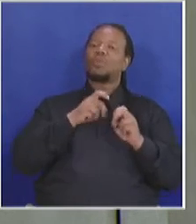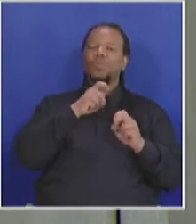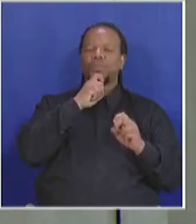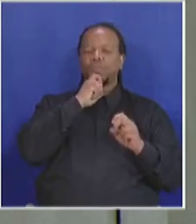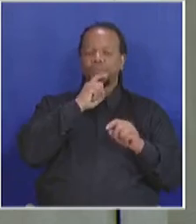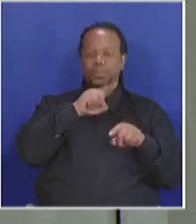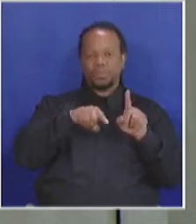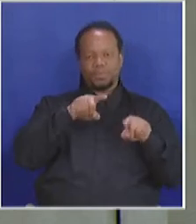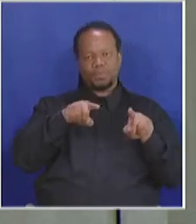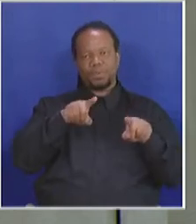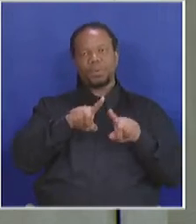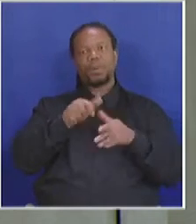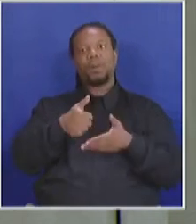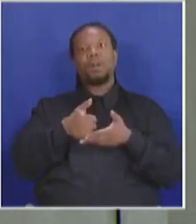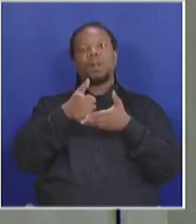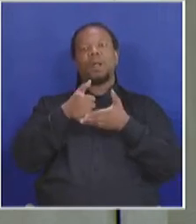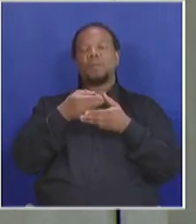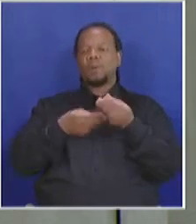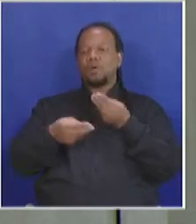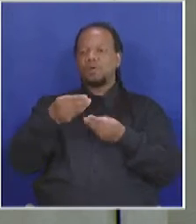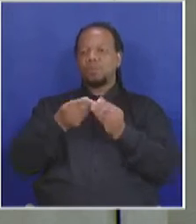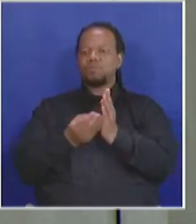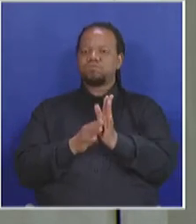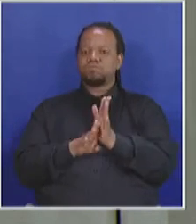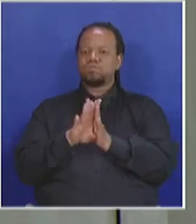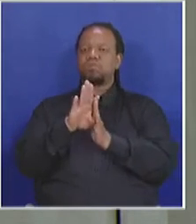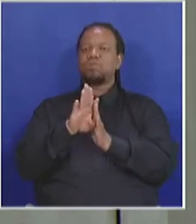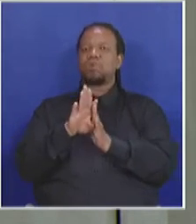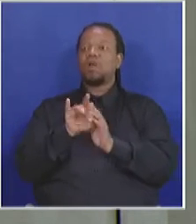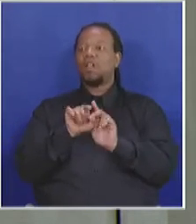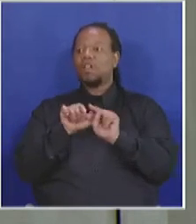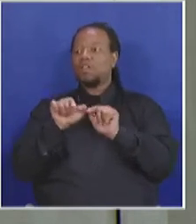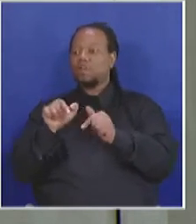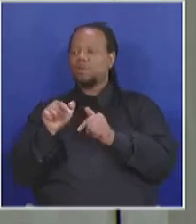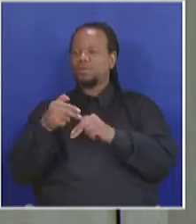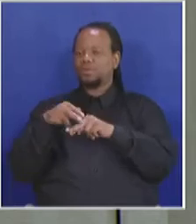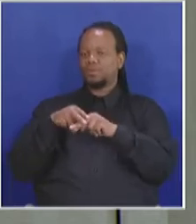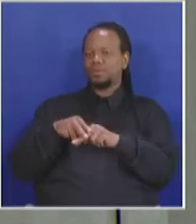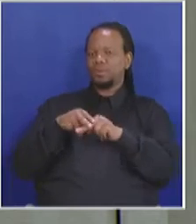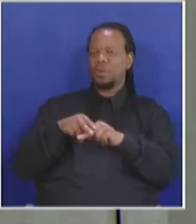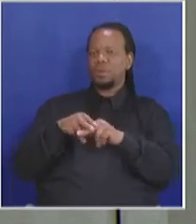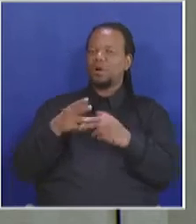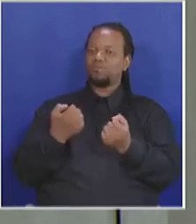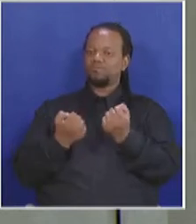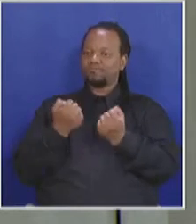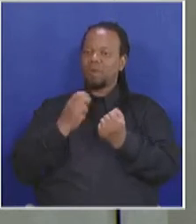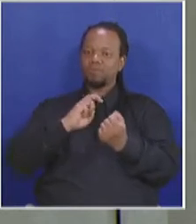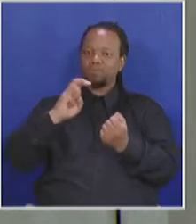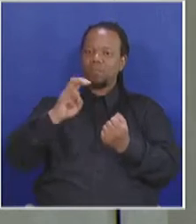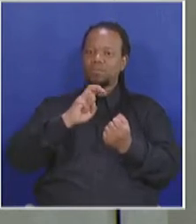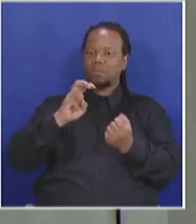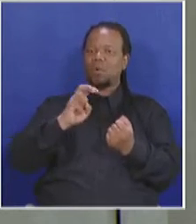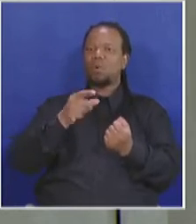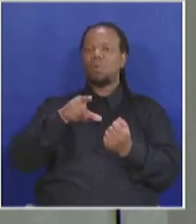growth and respond to sector plans that rely on transport for competitiveness. Secondly, we